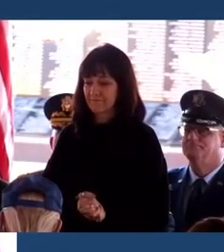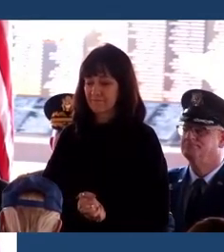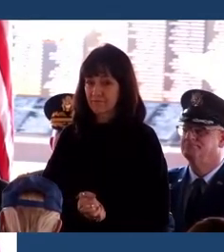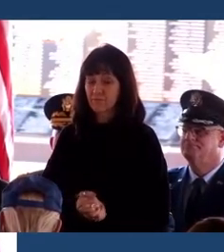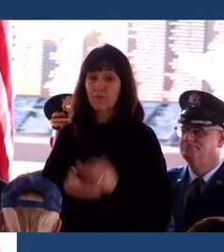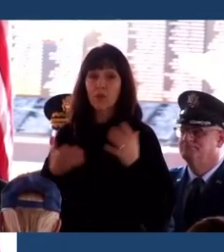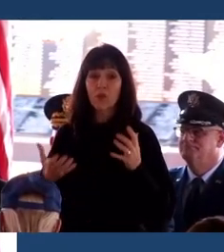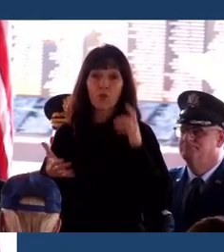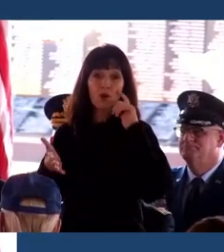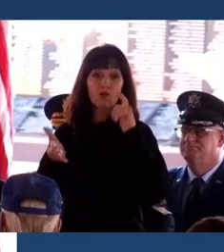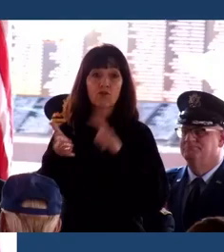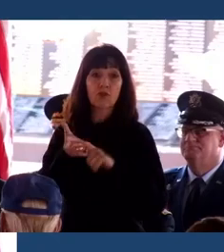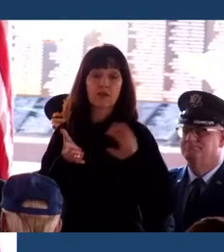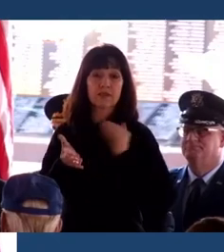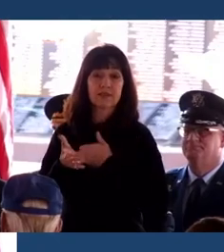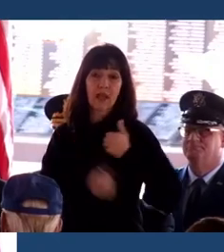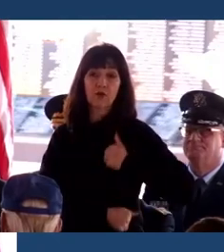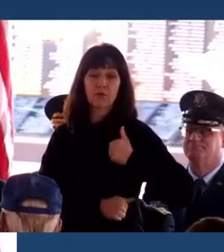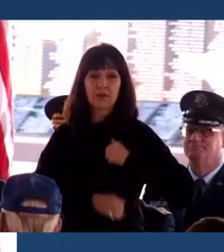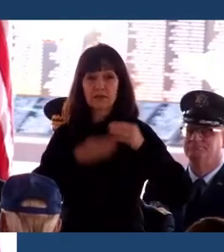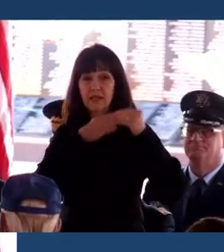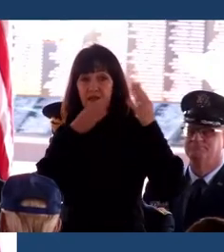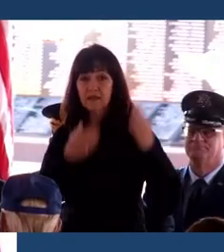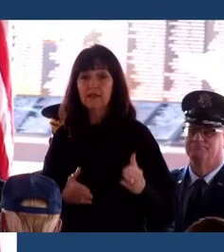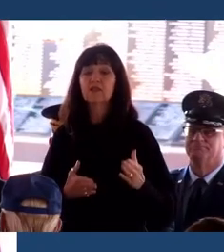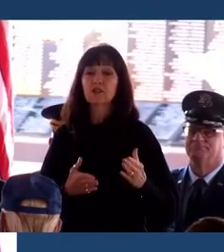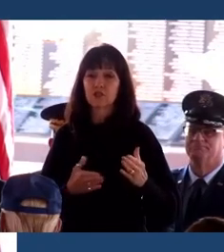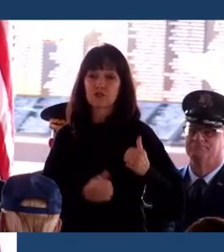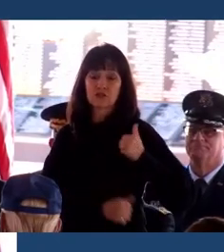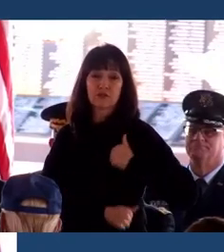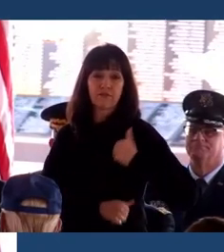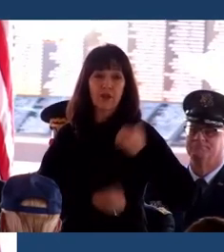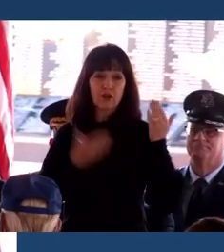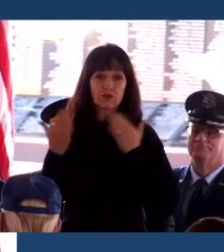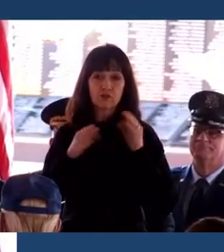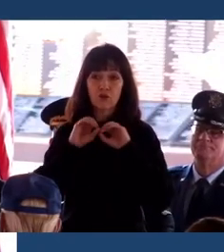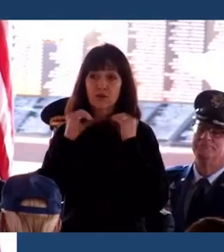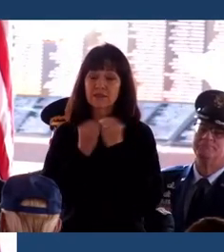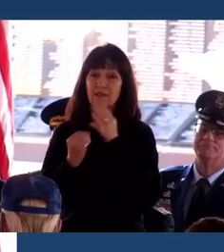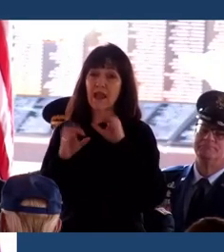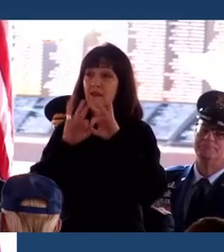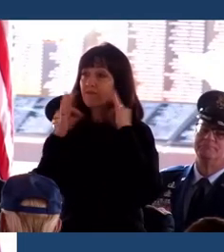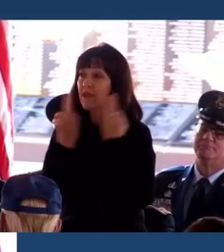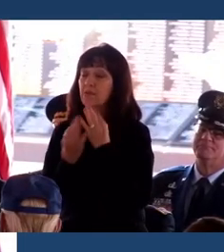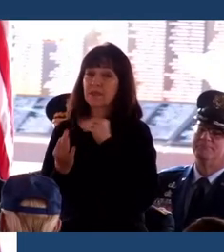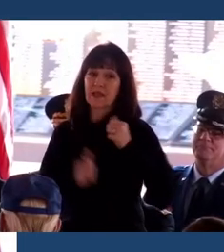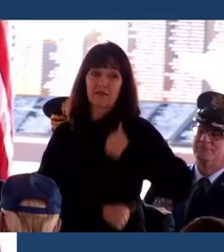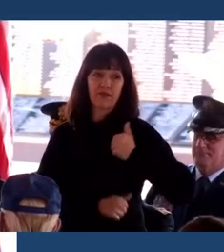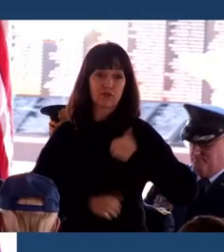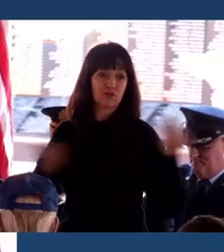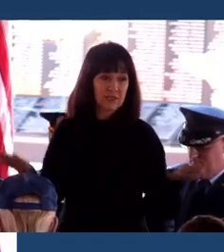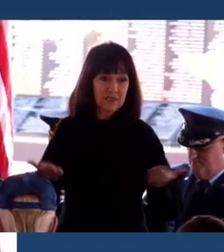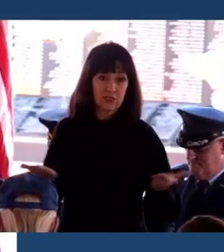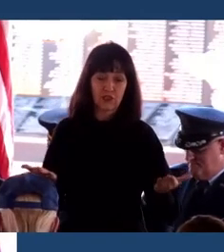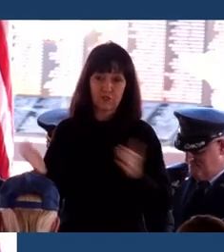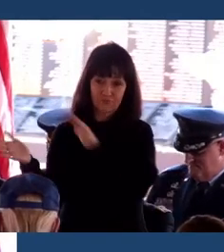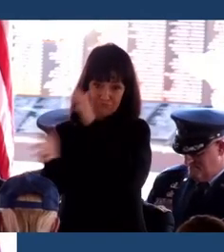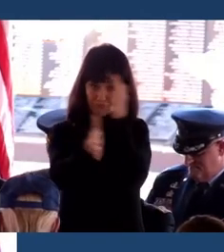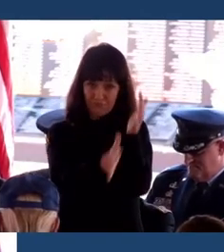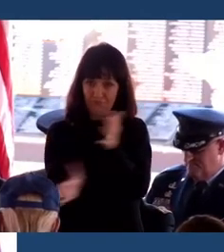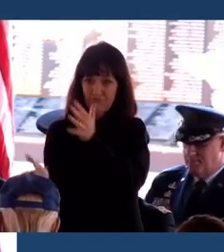We also want to give recognition to our military leaders, veteran service organizations, and family members and veterans.